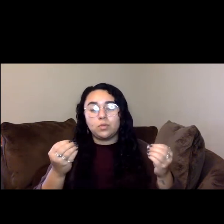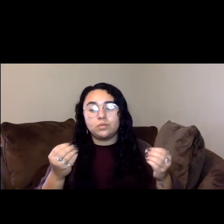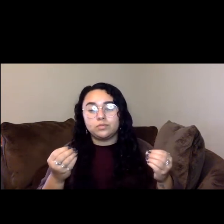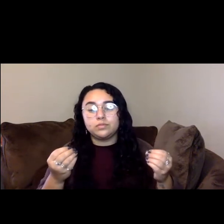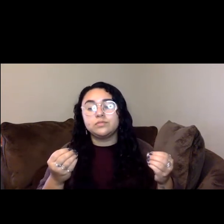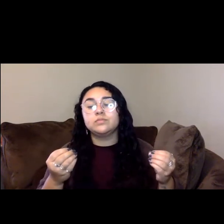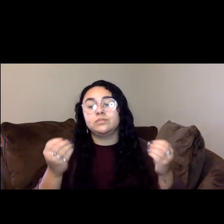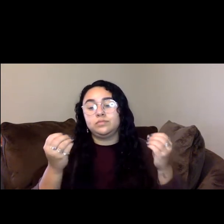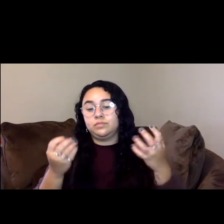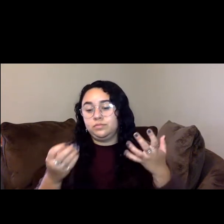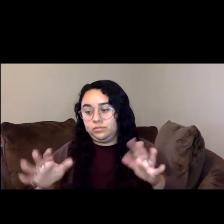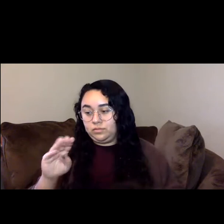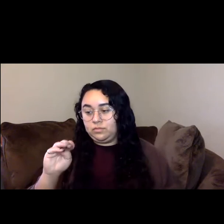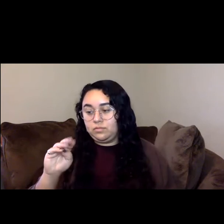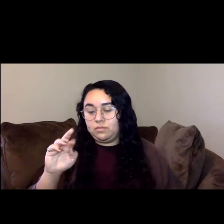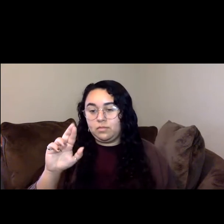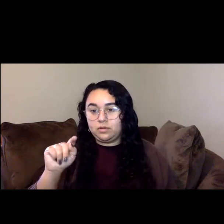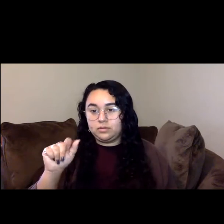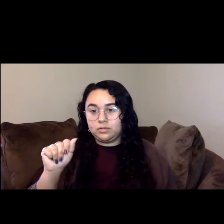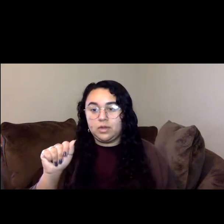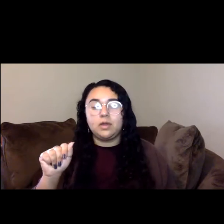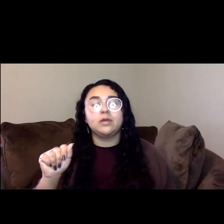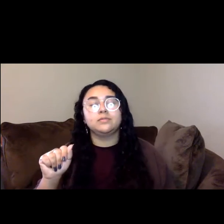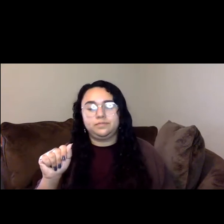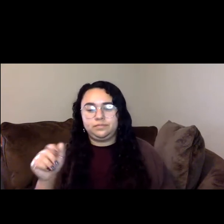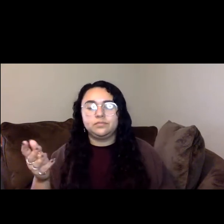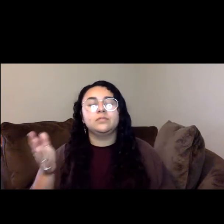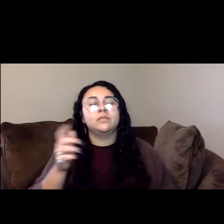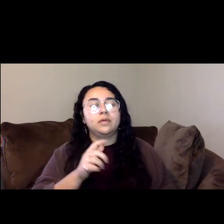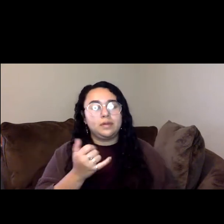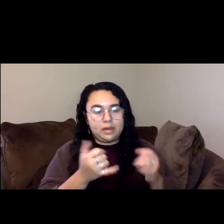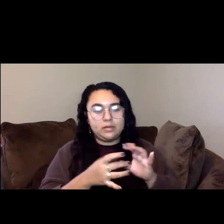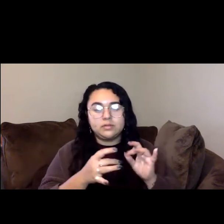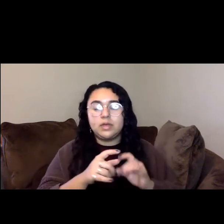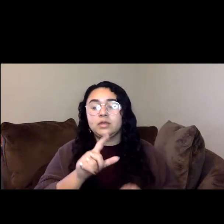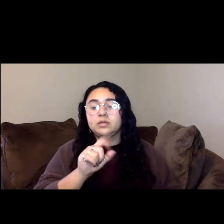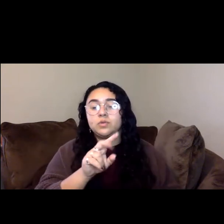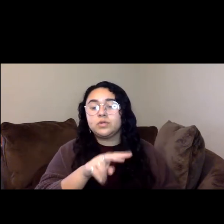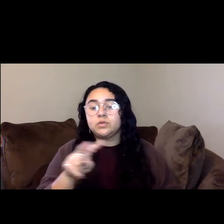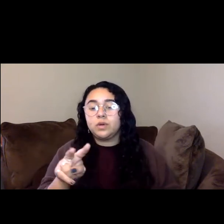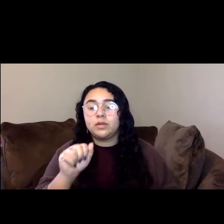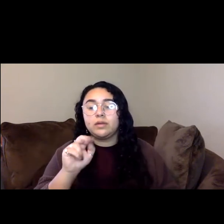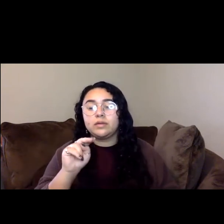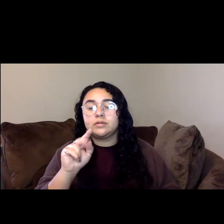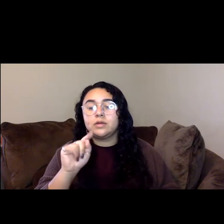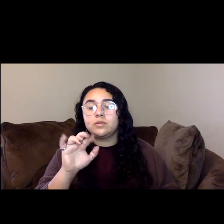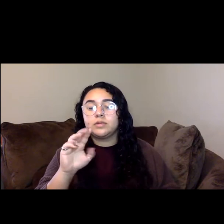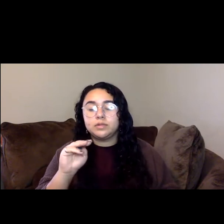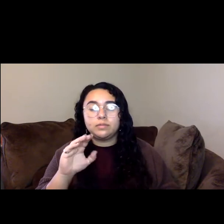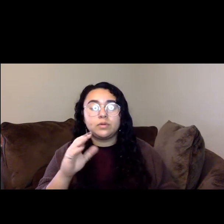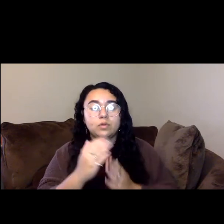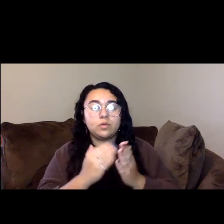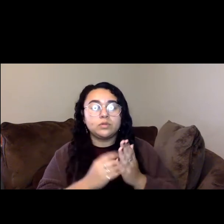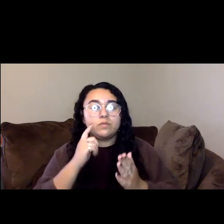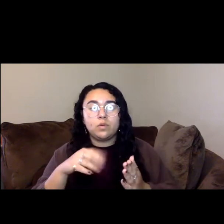with that, then we'll just say our 2022 anti-racism course for white people is launching now. There's a link in the chat if you're